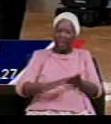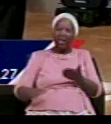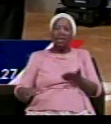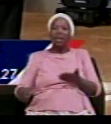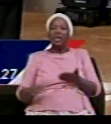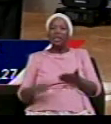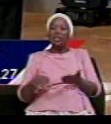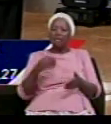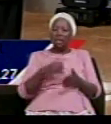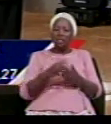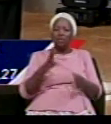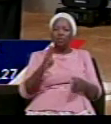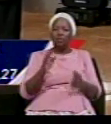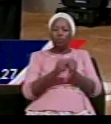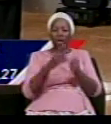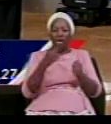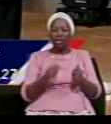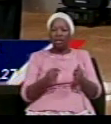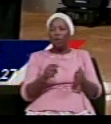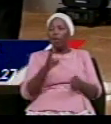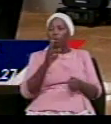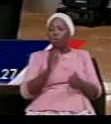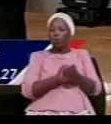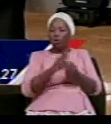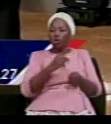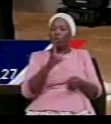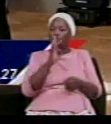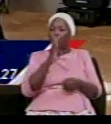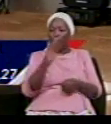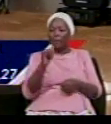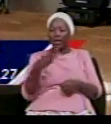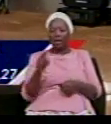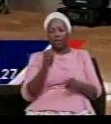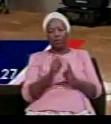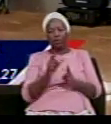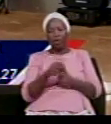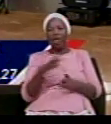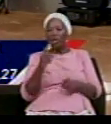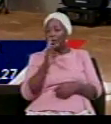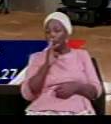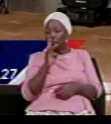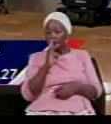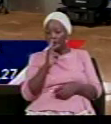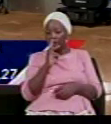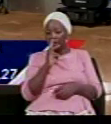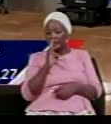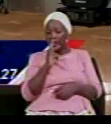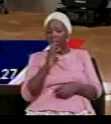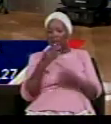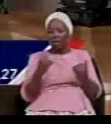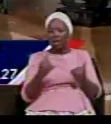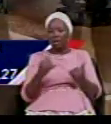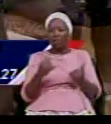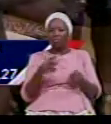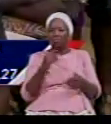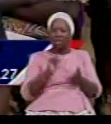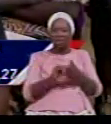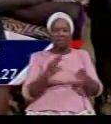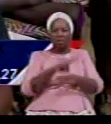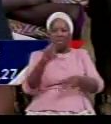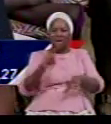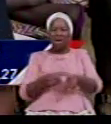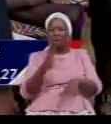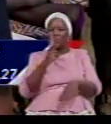washing of water by the word. The water, now the ordinary water, when we take the